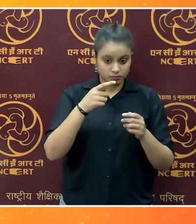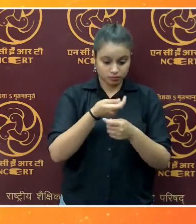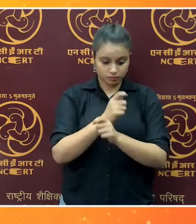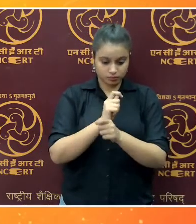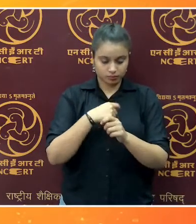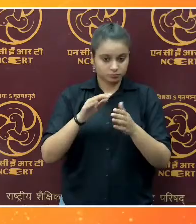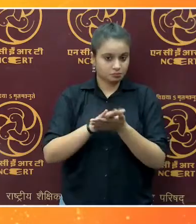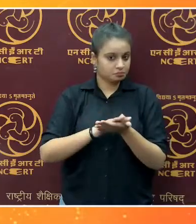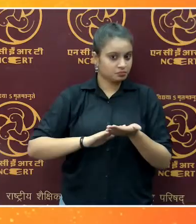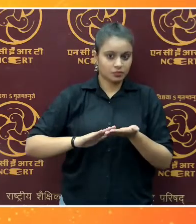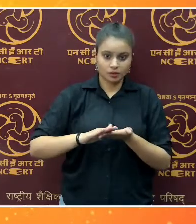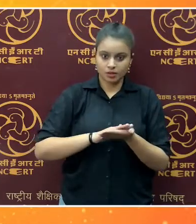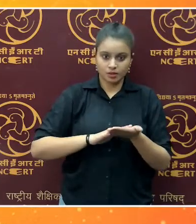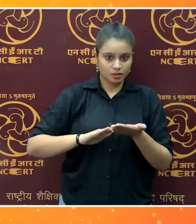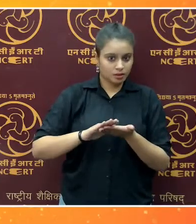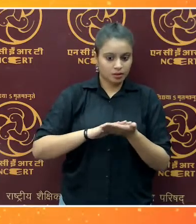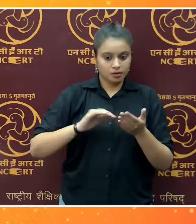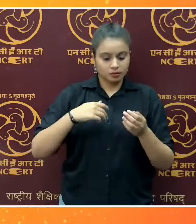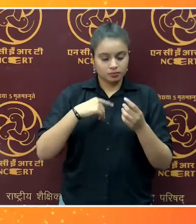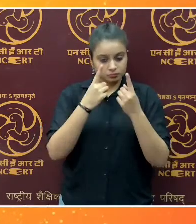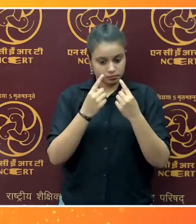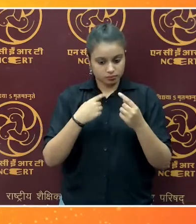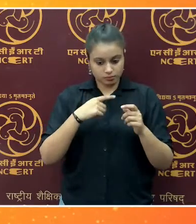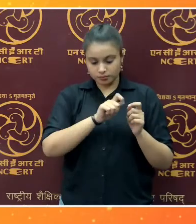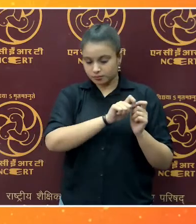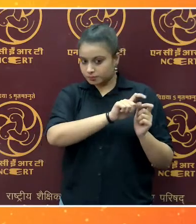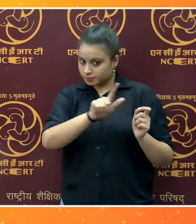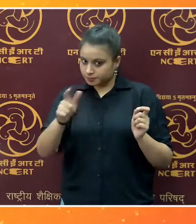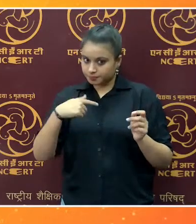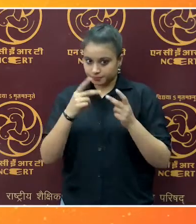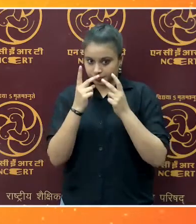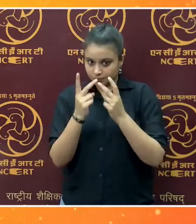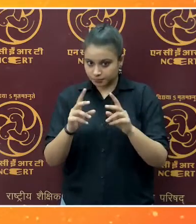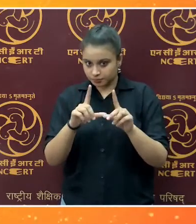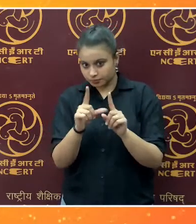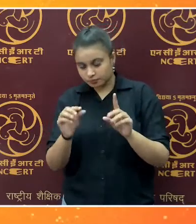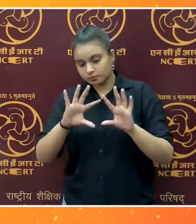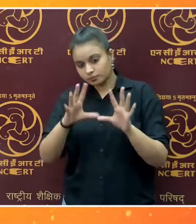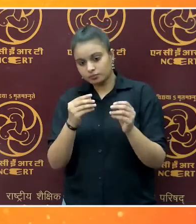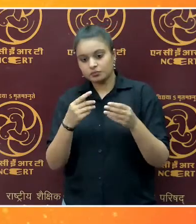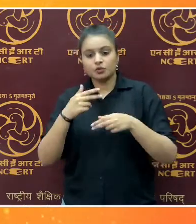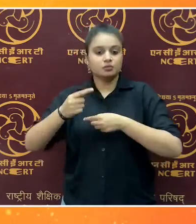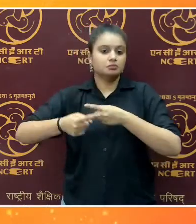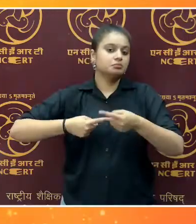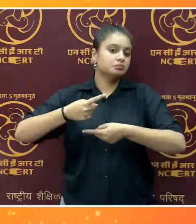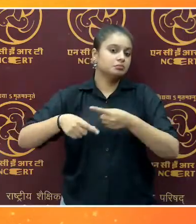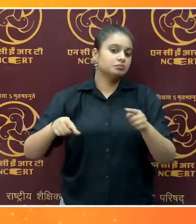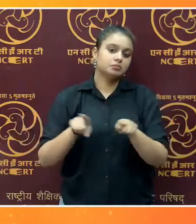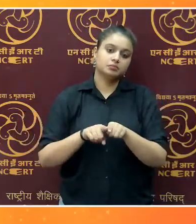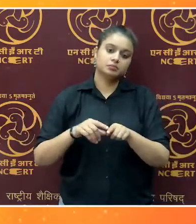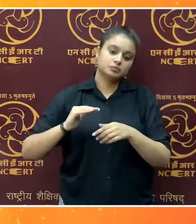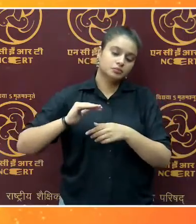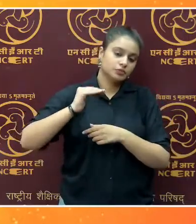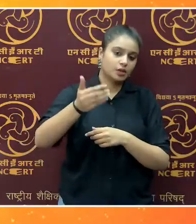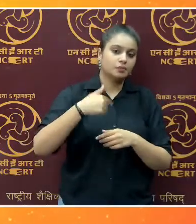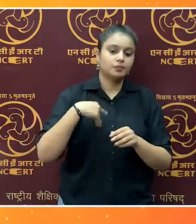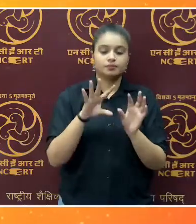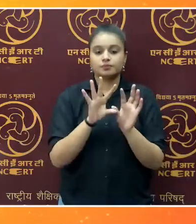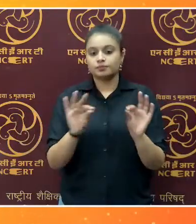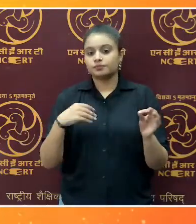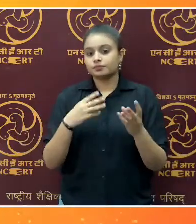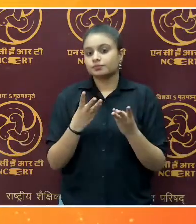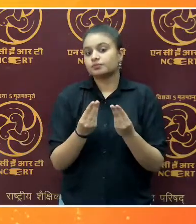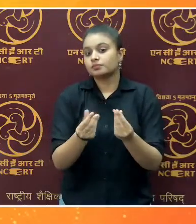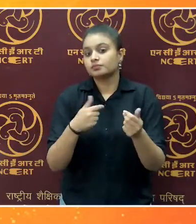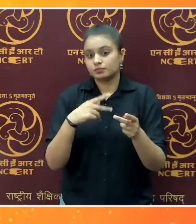tells. After that, He treated them all. he treated them all, and then it became a trend. So the simple solution works